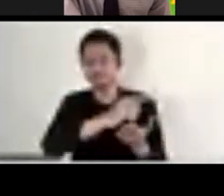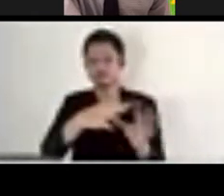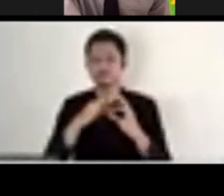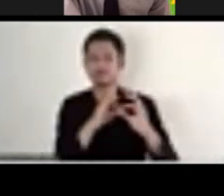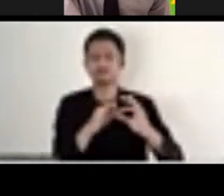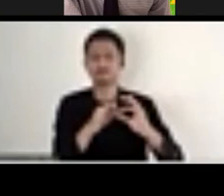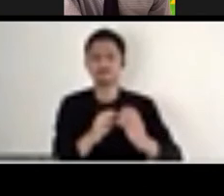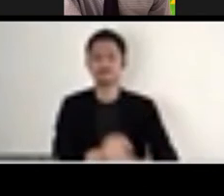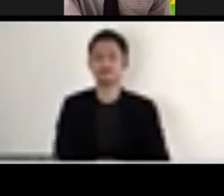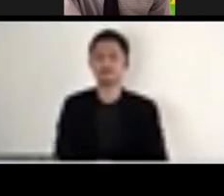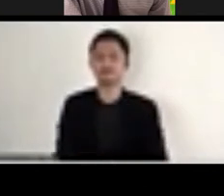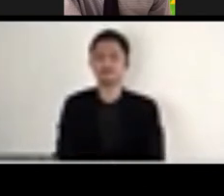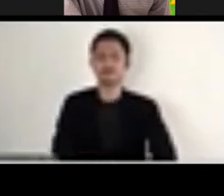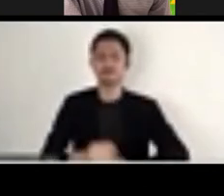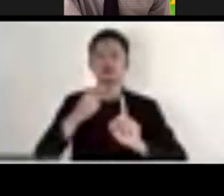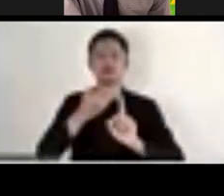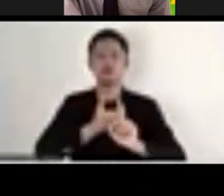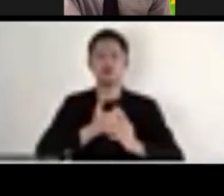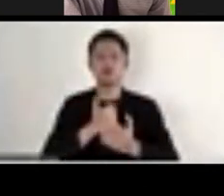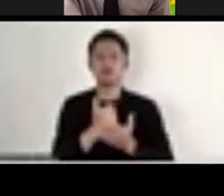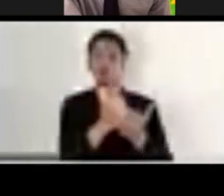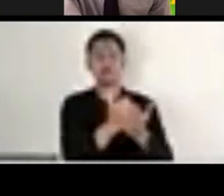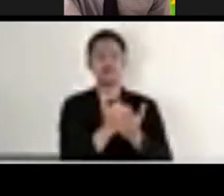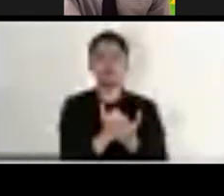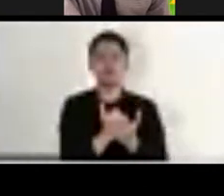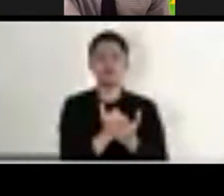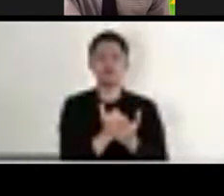site name homework